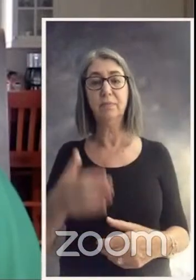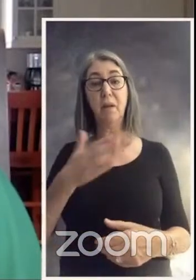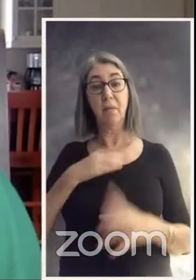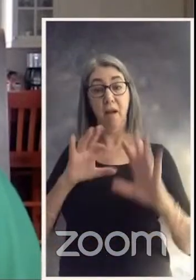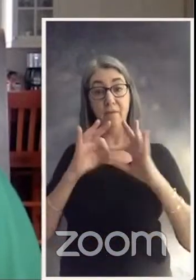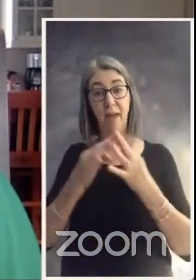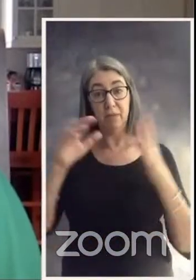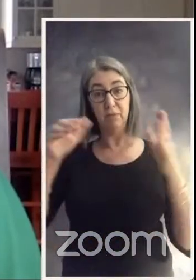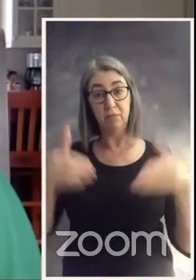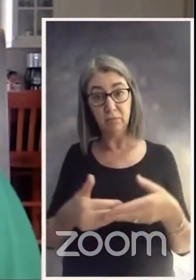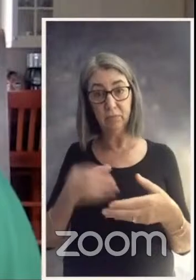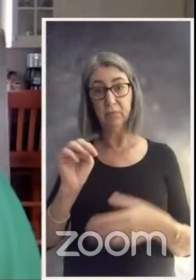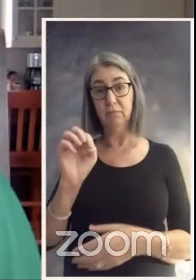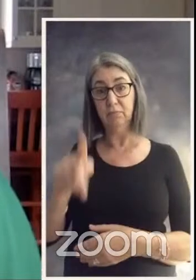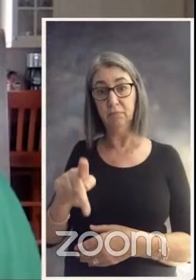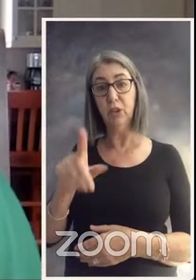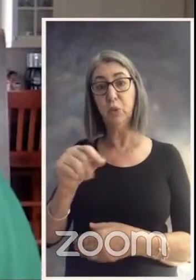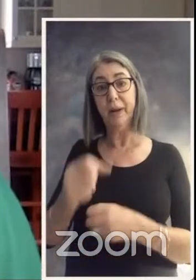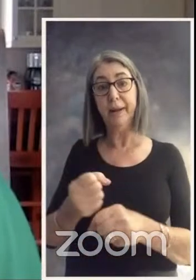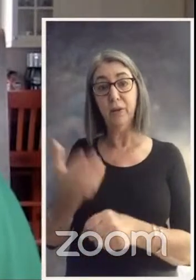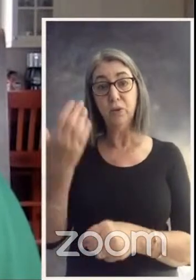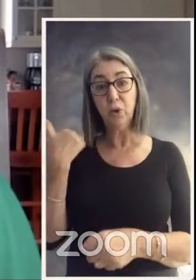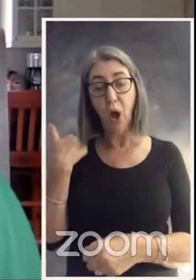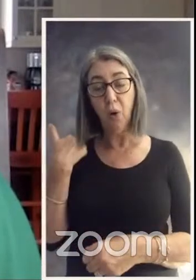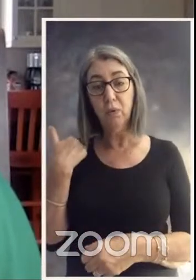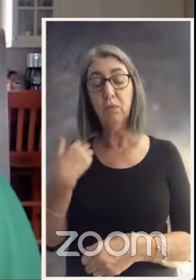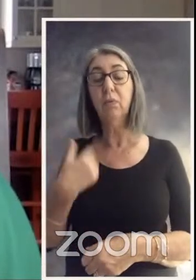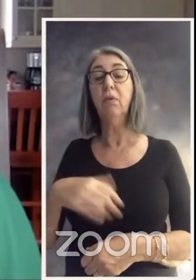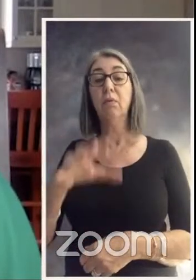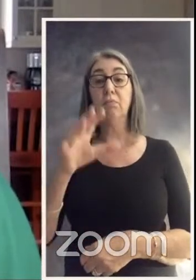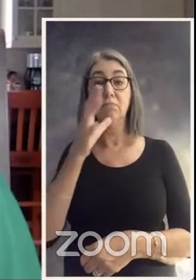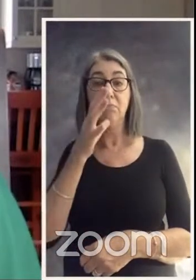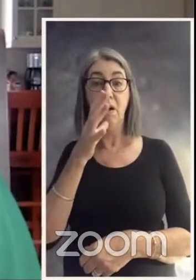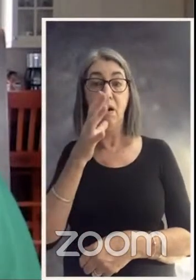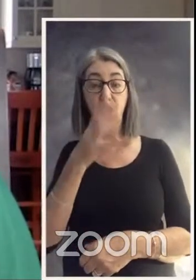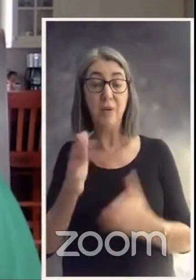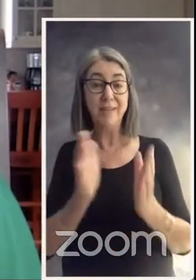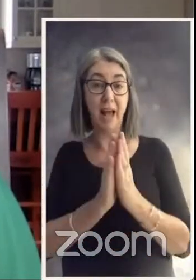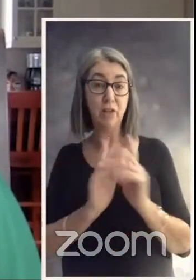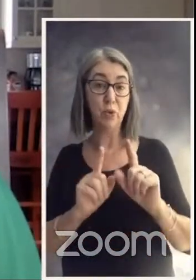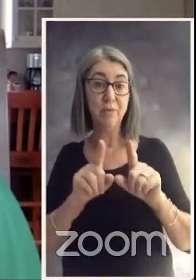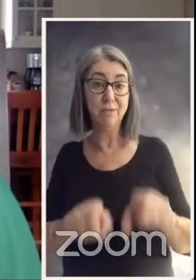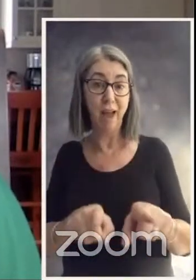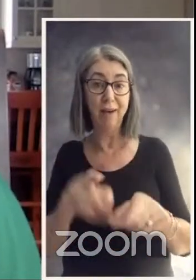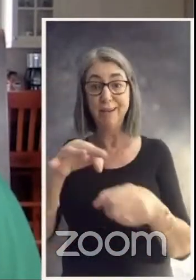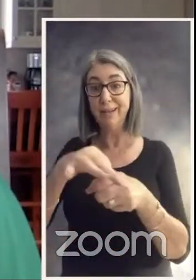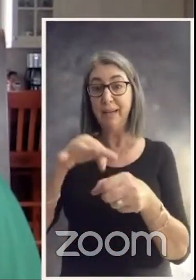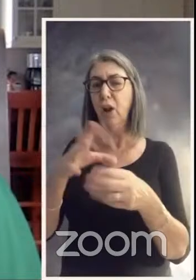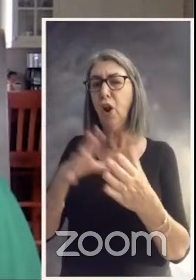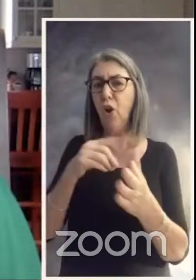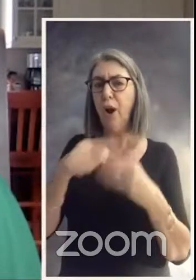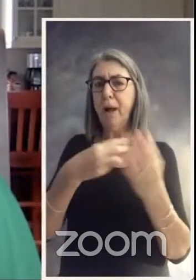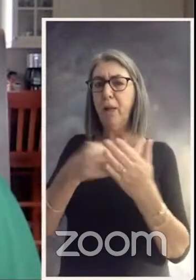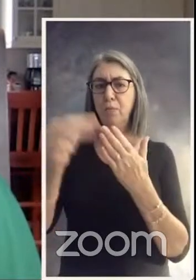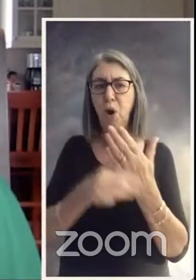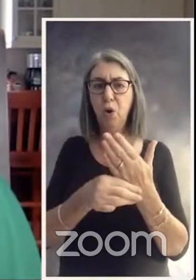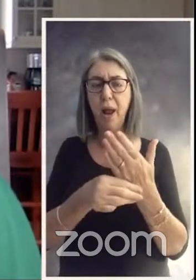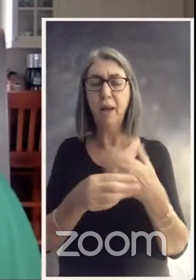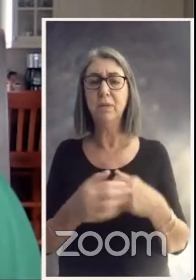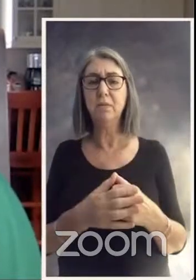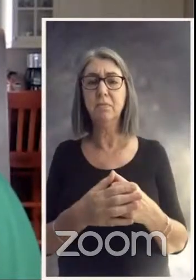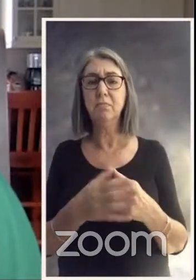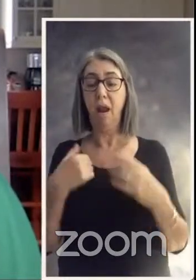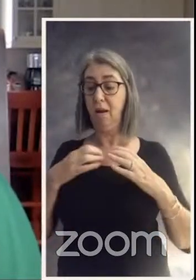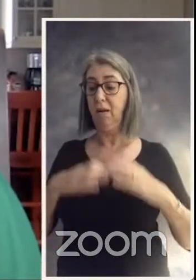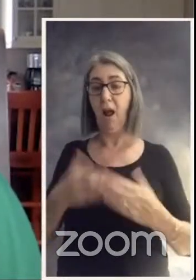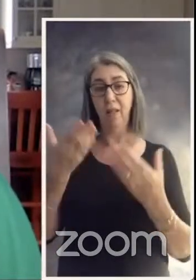My family was introduced to My Sister's Place 20 years ago. My mother was asked to attend a tea to learn about the programs,